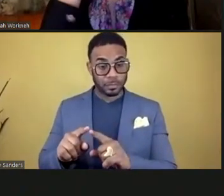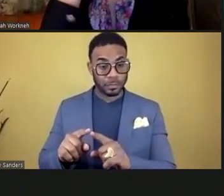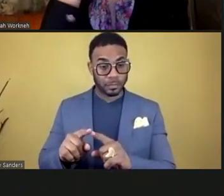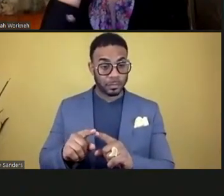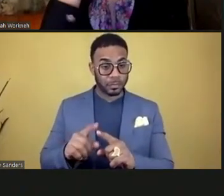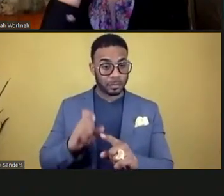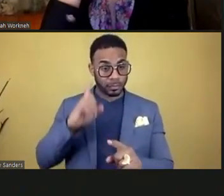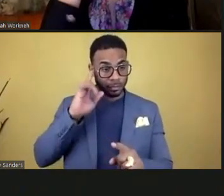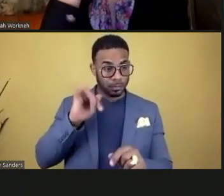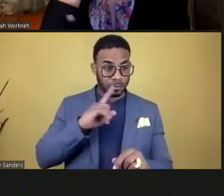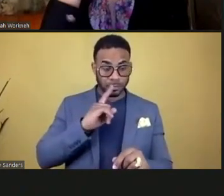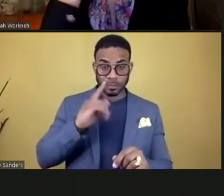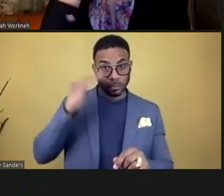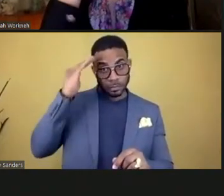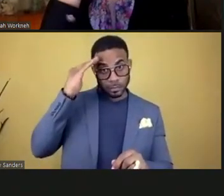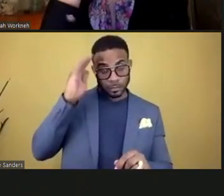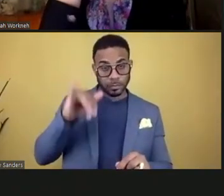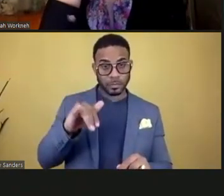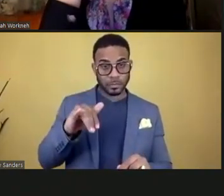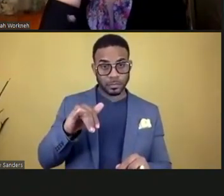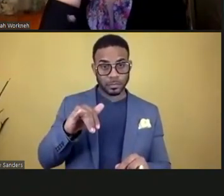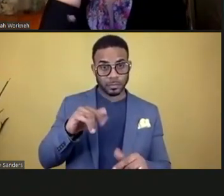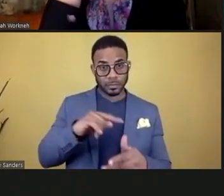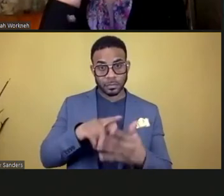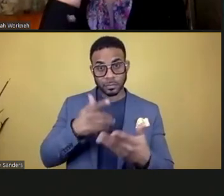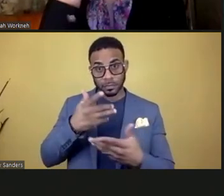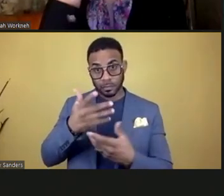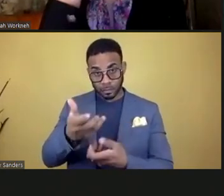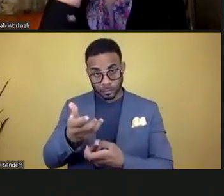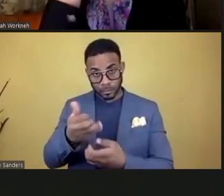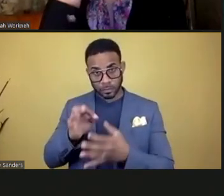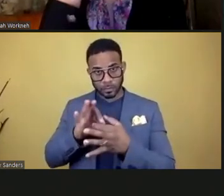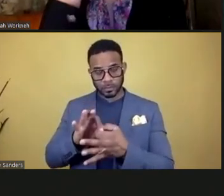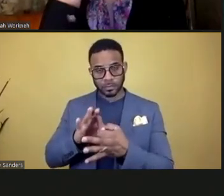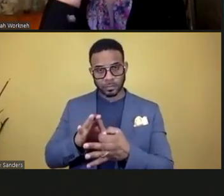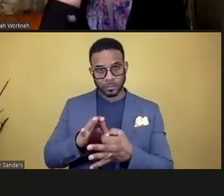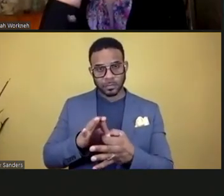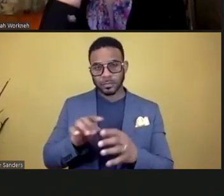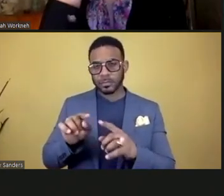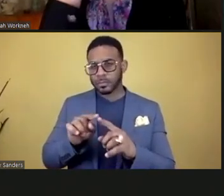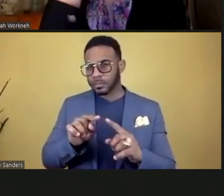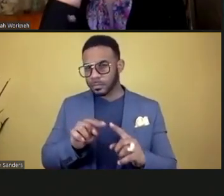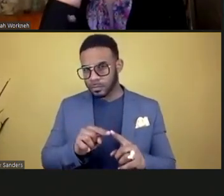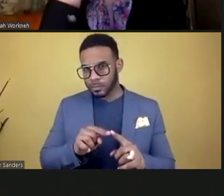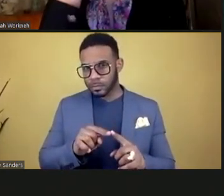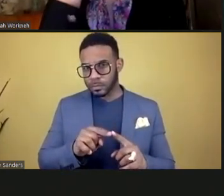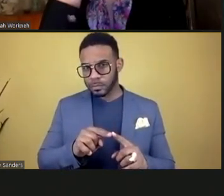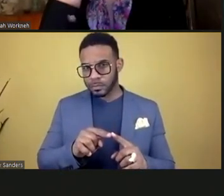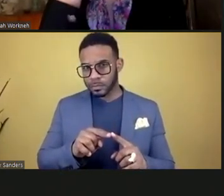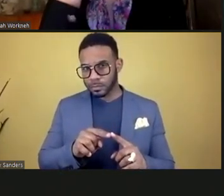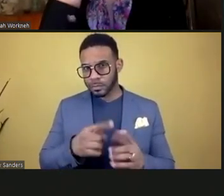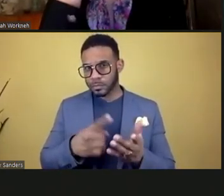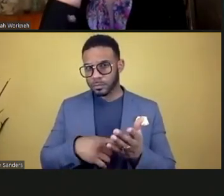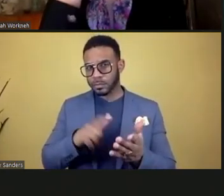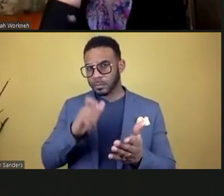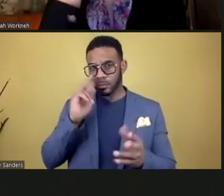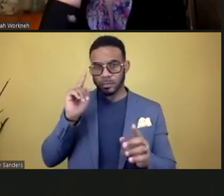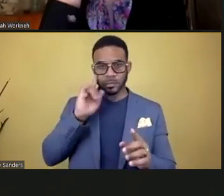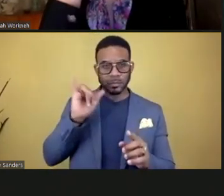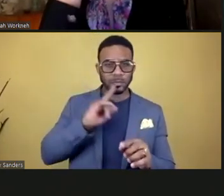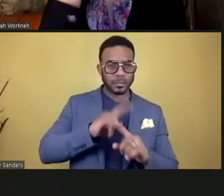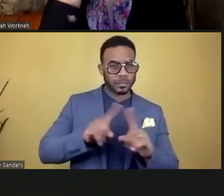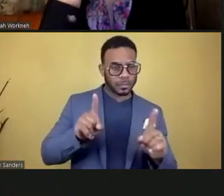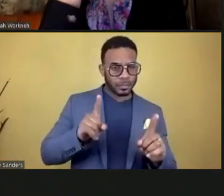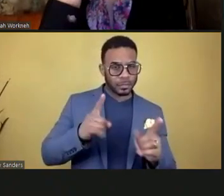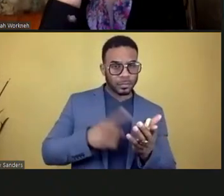I think we have to be aware that those trusting relationships also sometimes need to look really different.